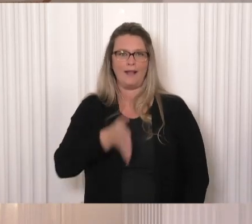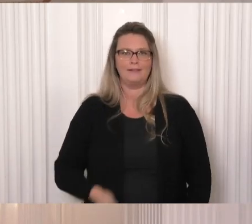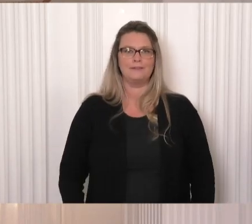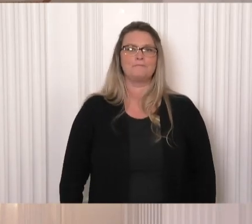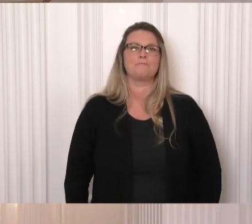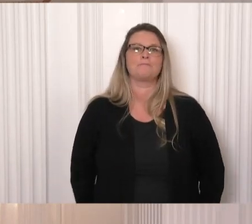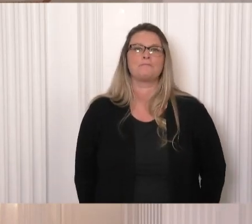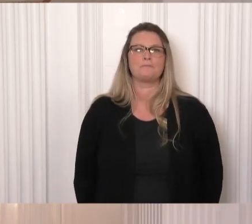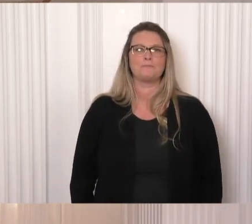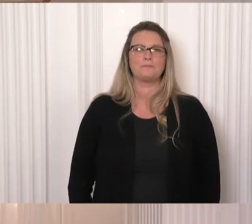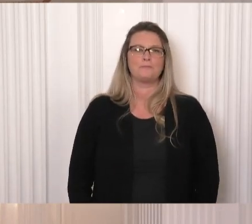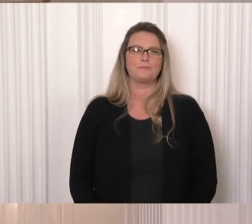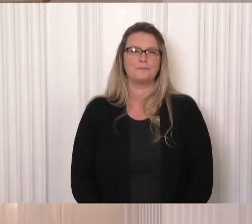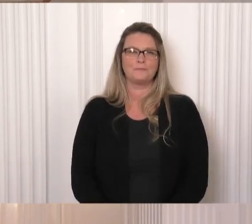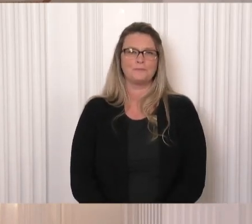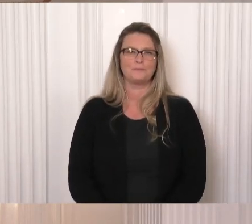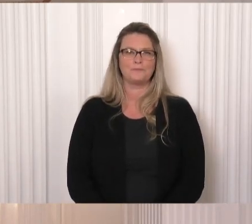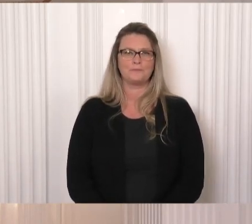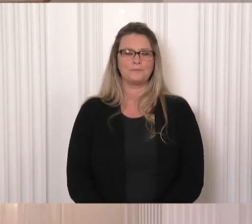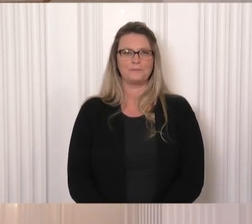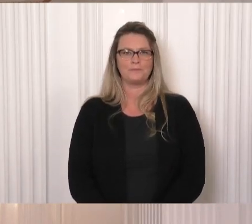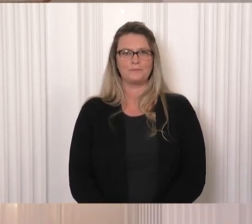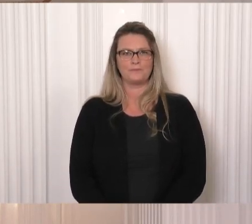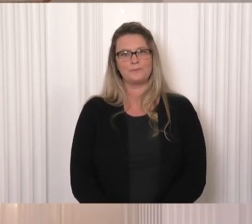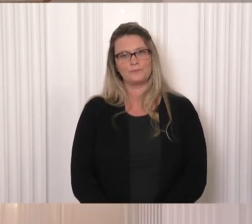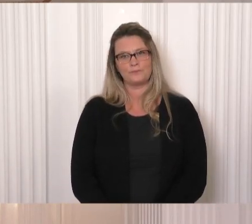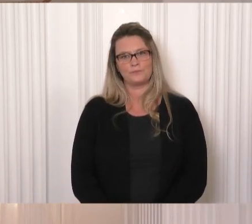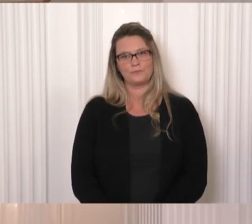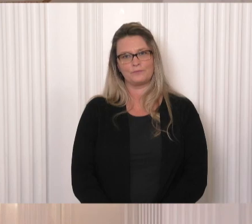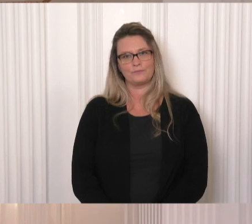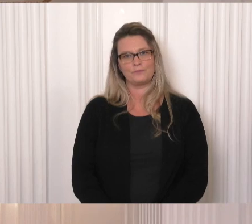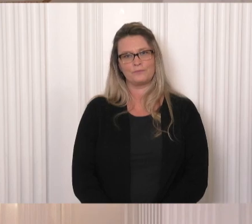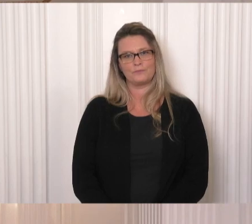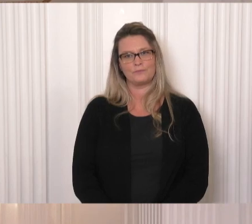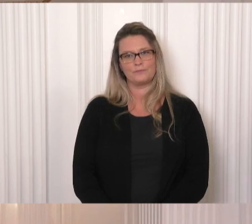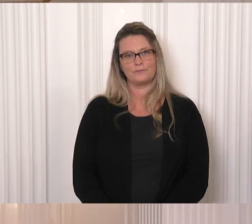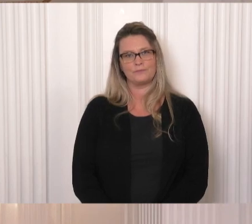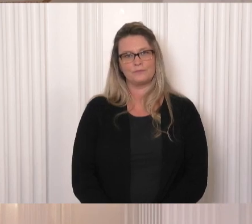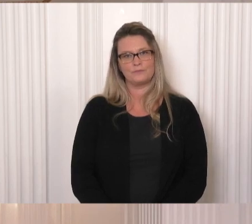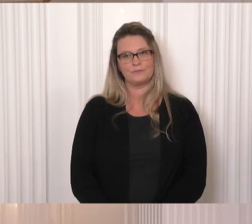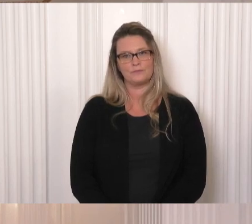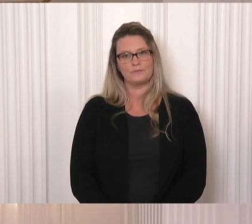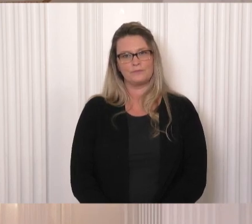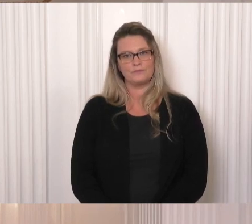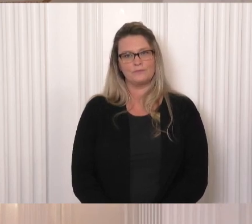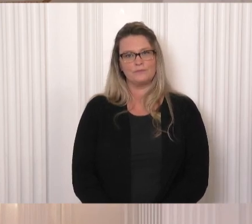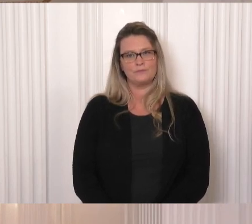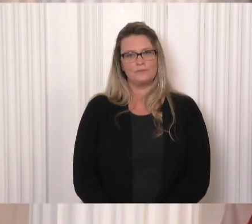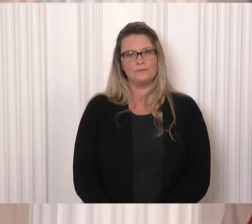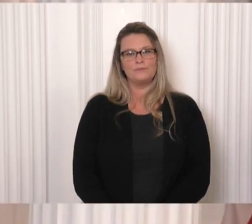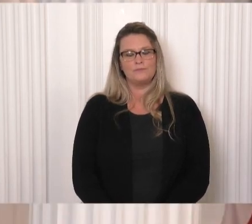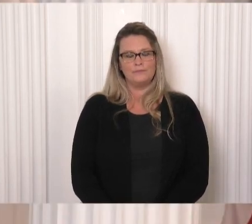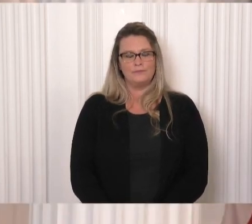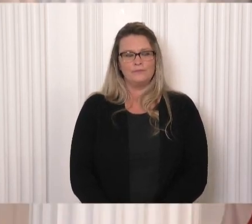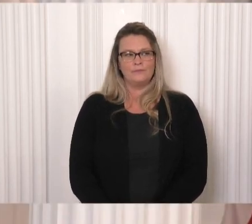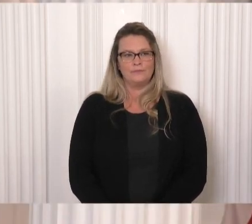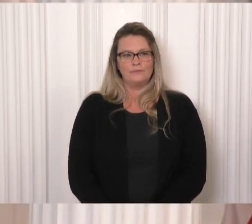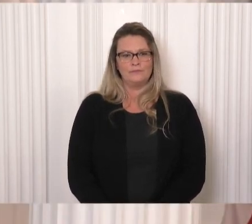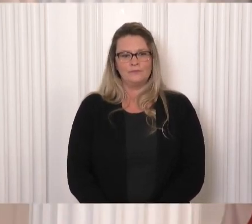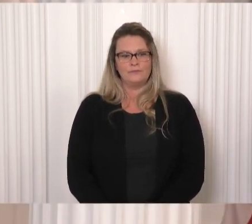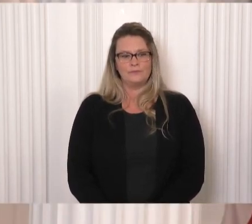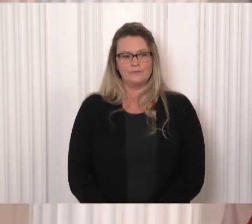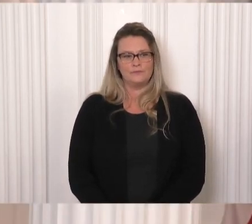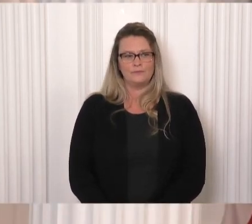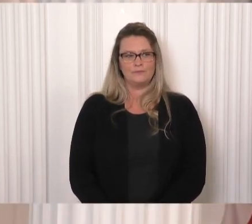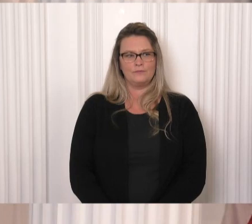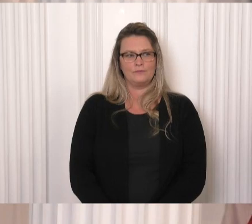So I don't think the worry is that we see people out individually or in their family groupings doing these activities that we all need to be doing. It's if we were